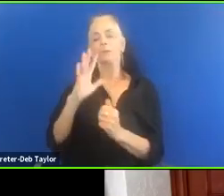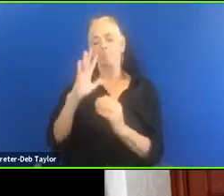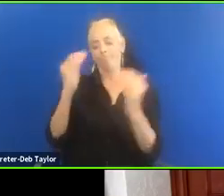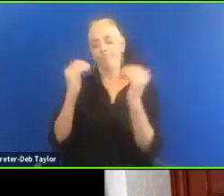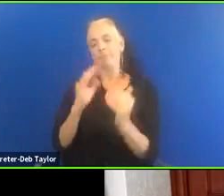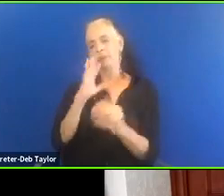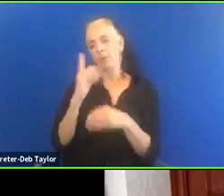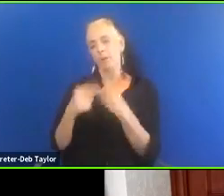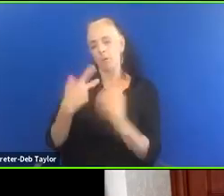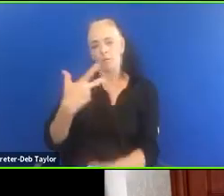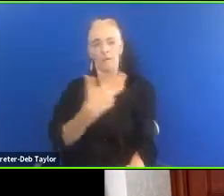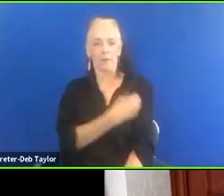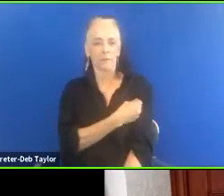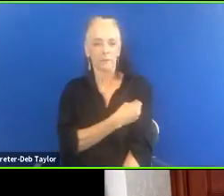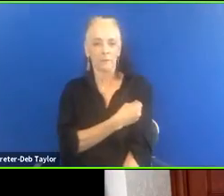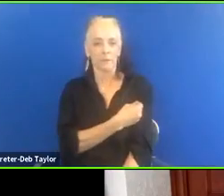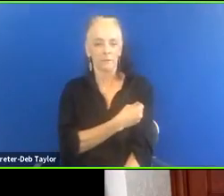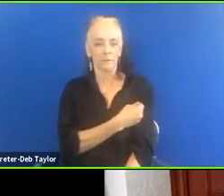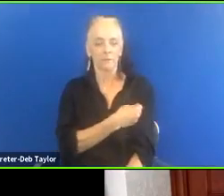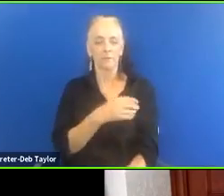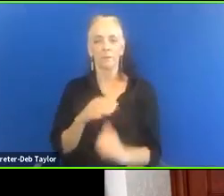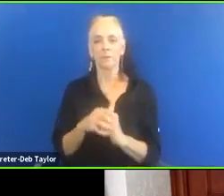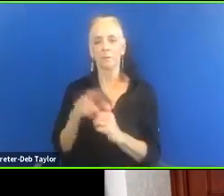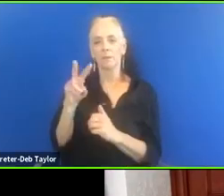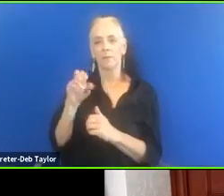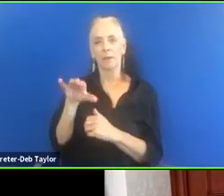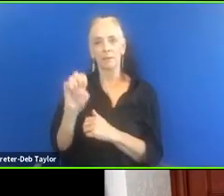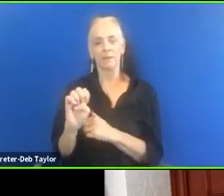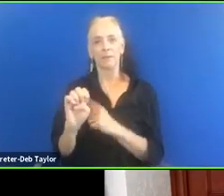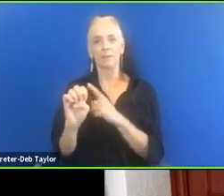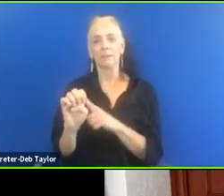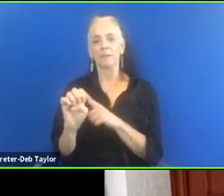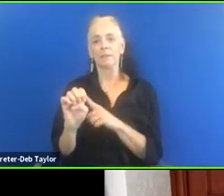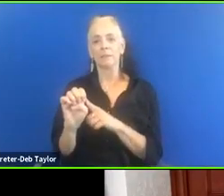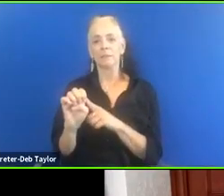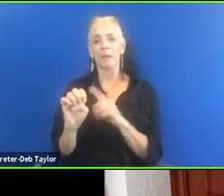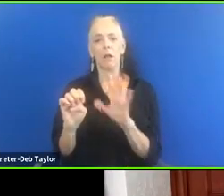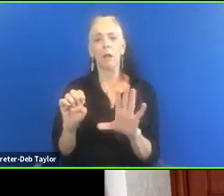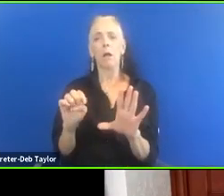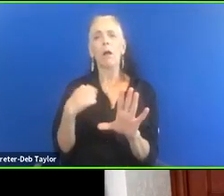question. I am not against